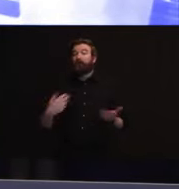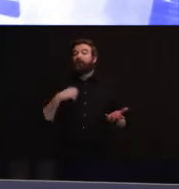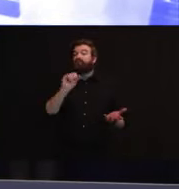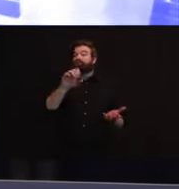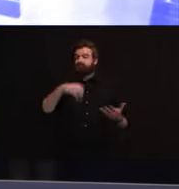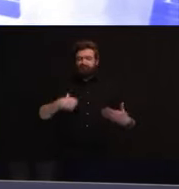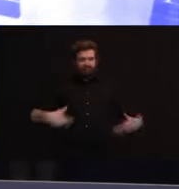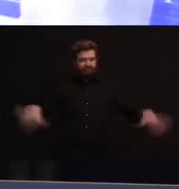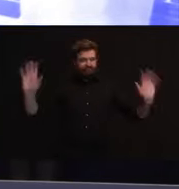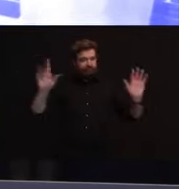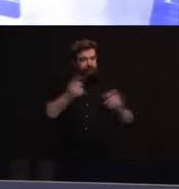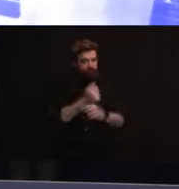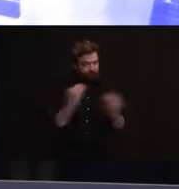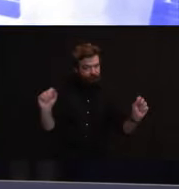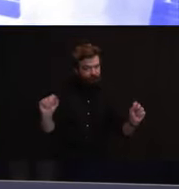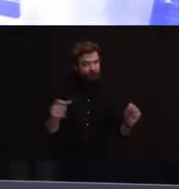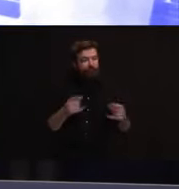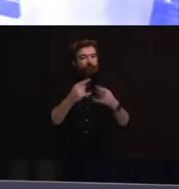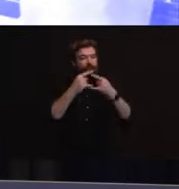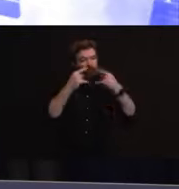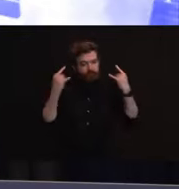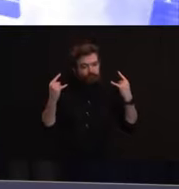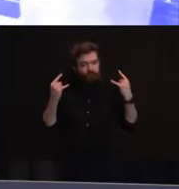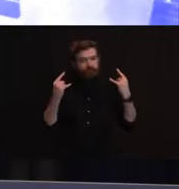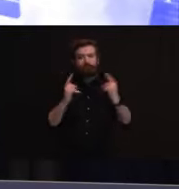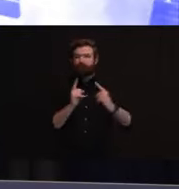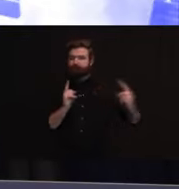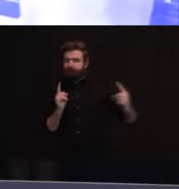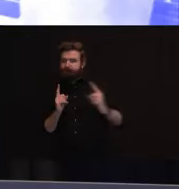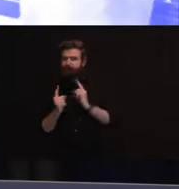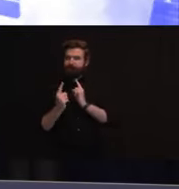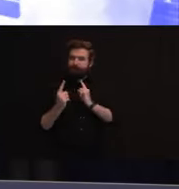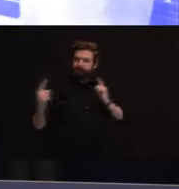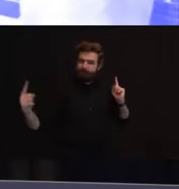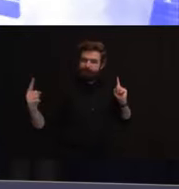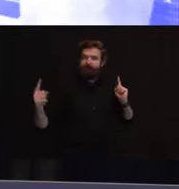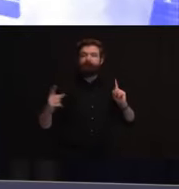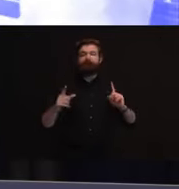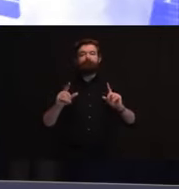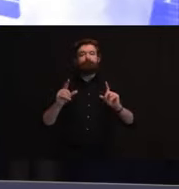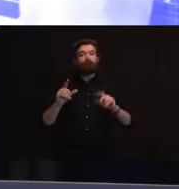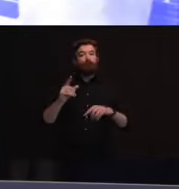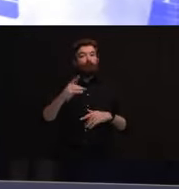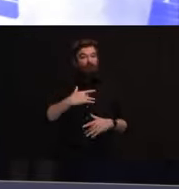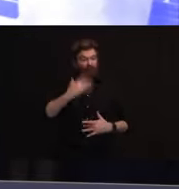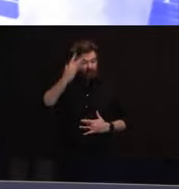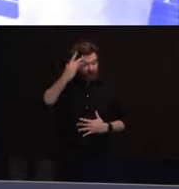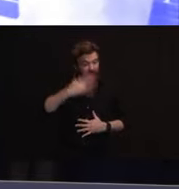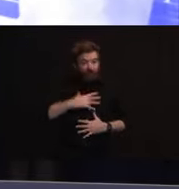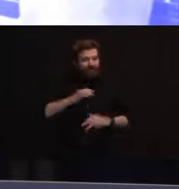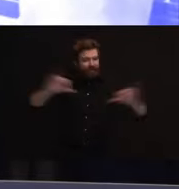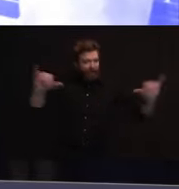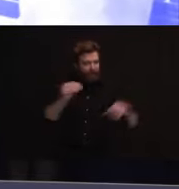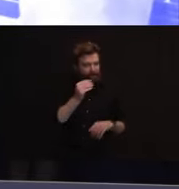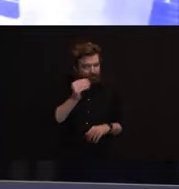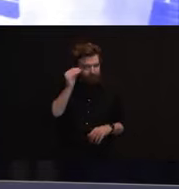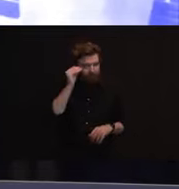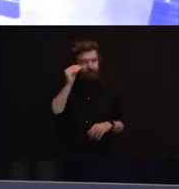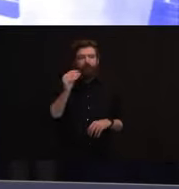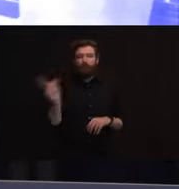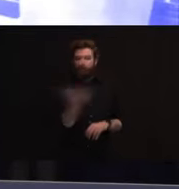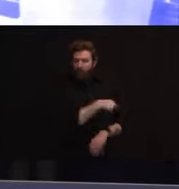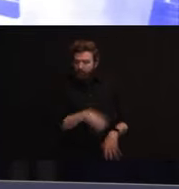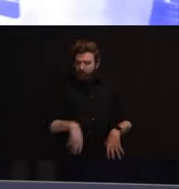continue to mask up, social distance, stay home when you're sick, get tested, and remember, for each other and for us